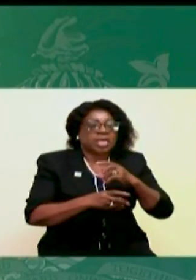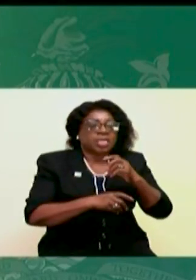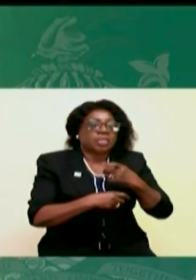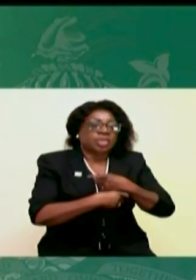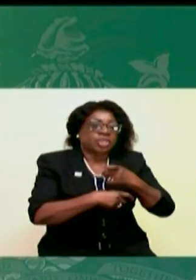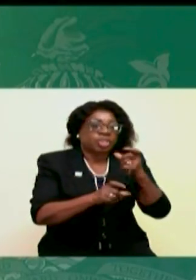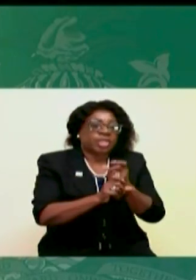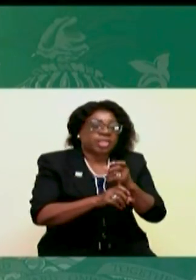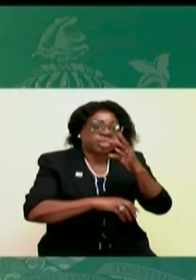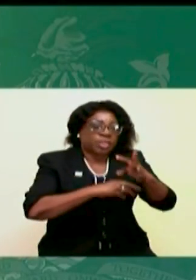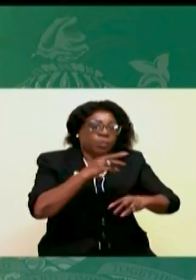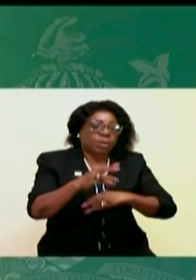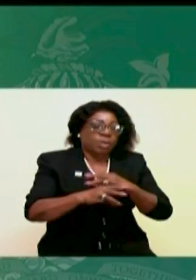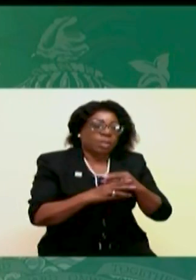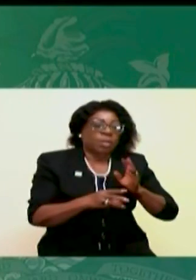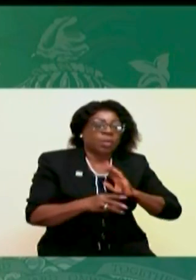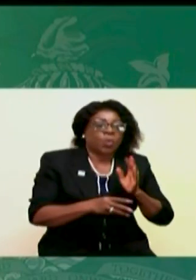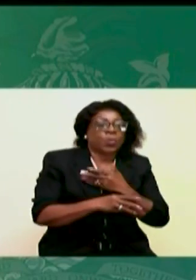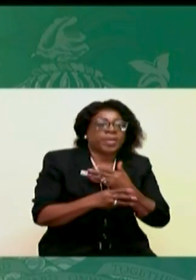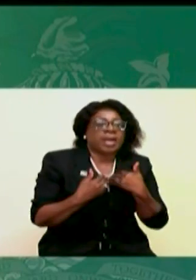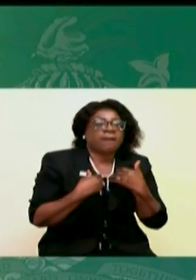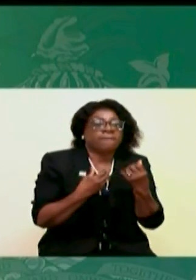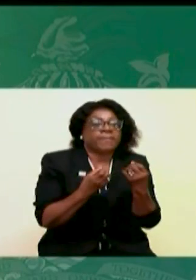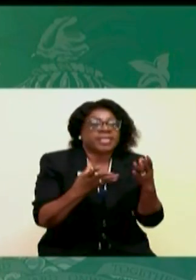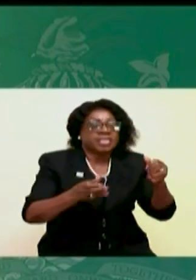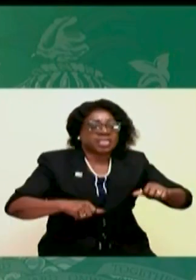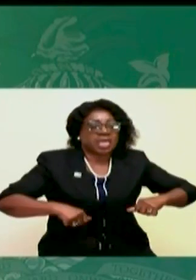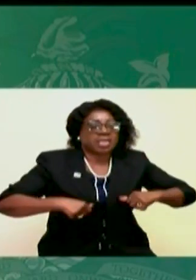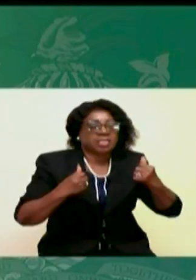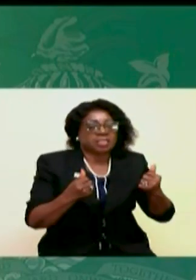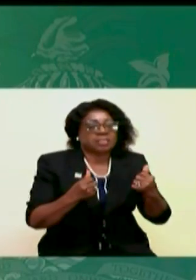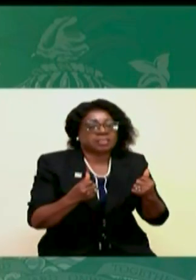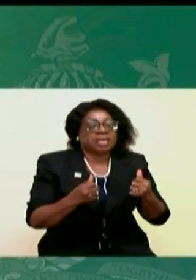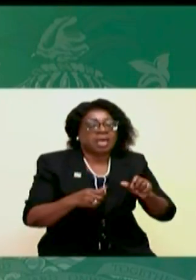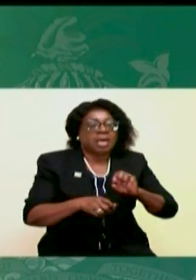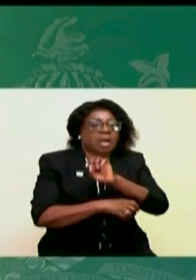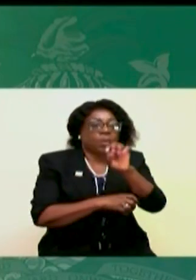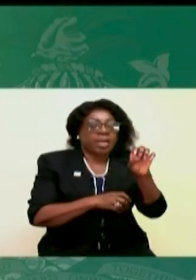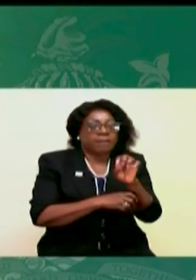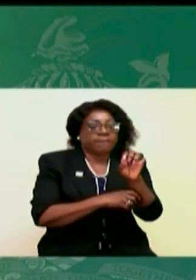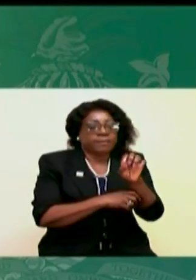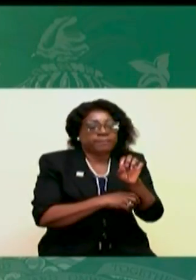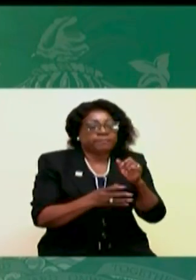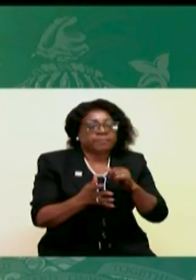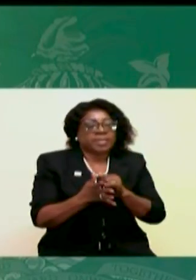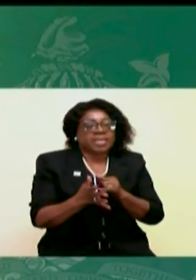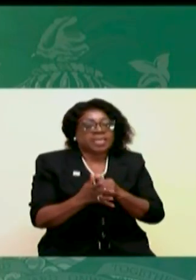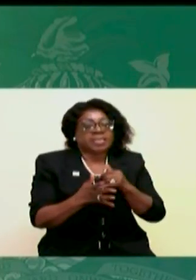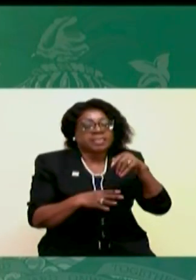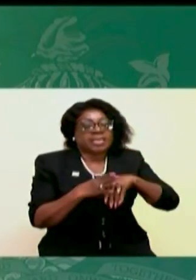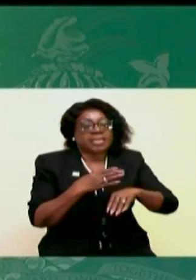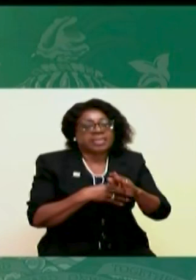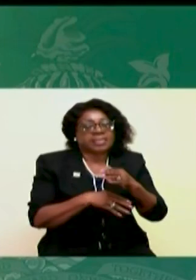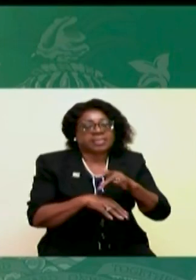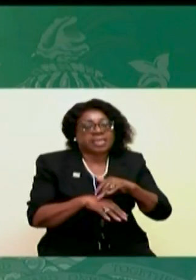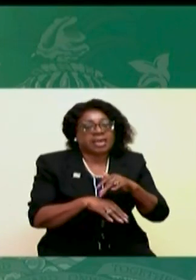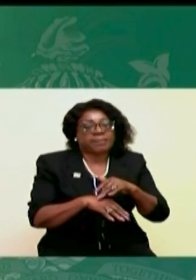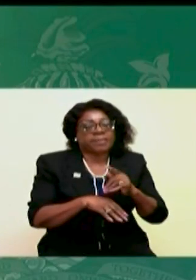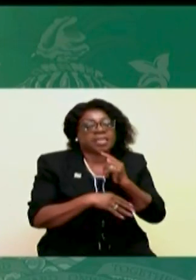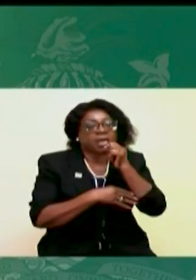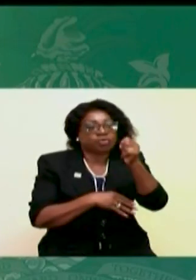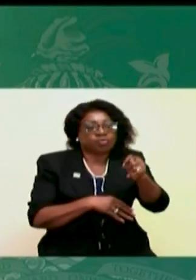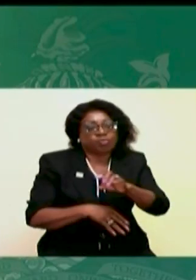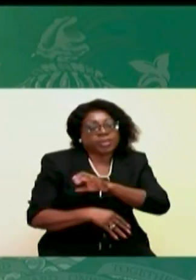we face many challenges and uncertainties. However, it is in these times that our true